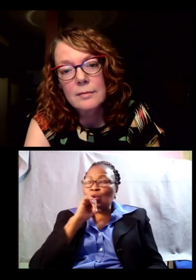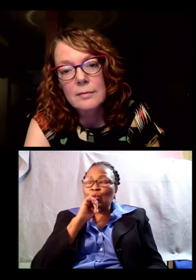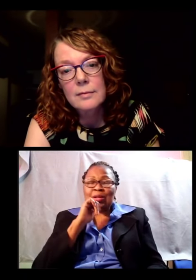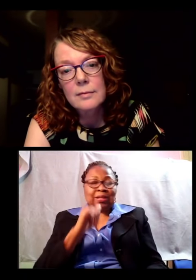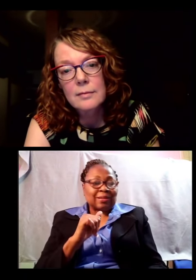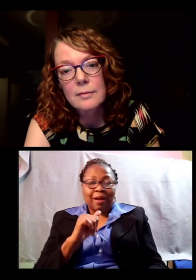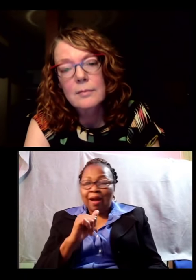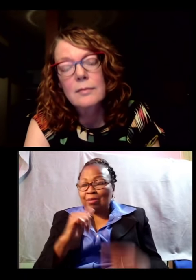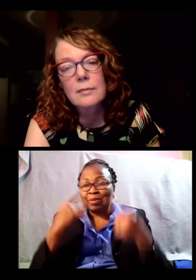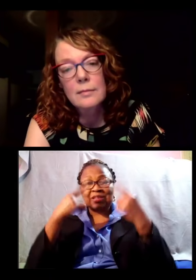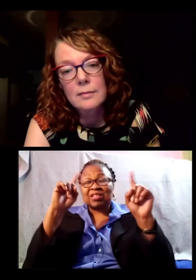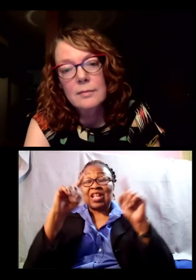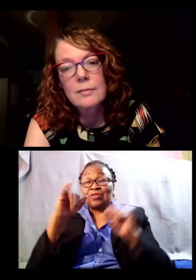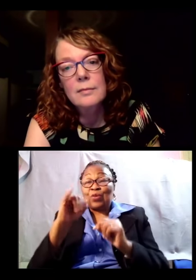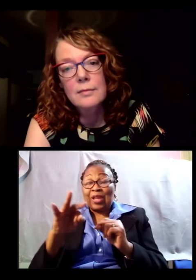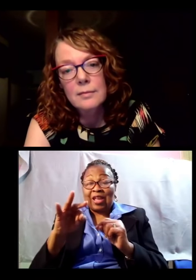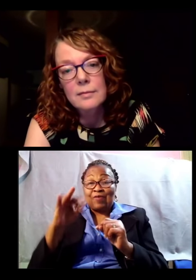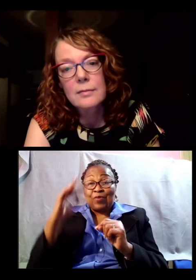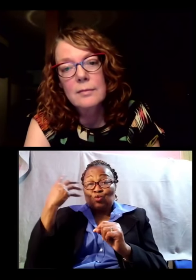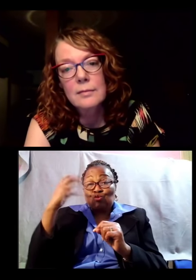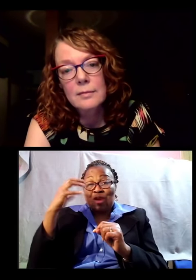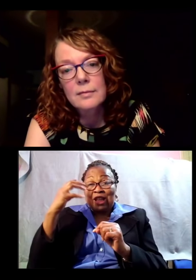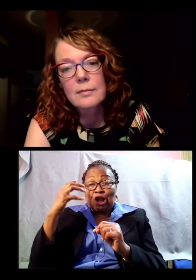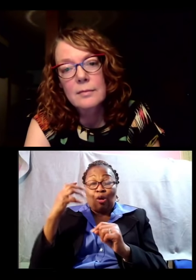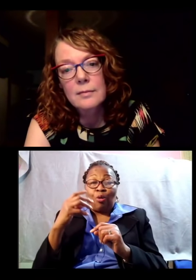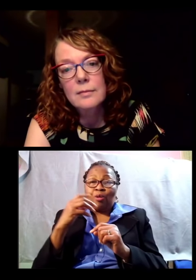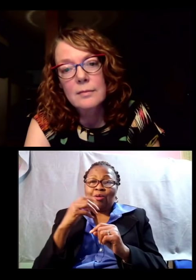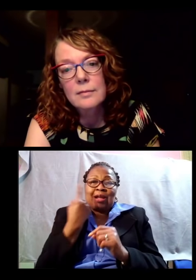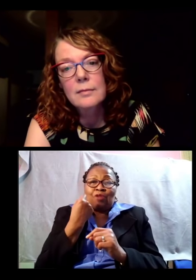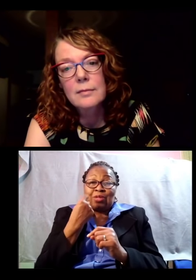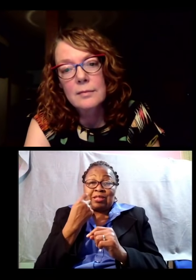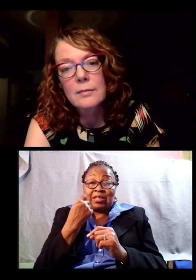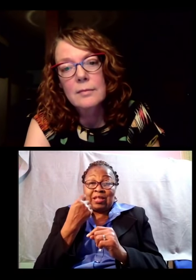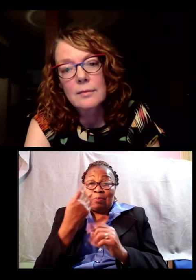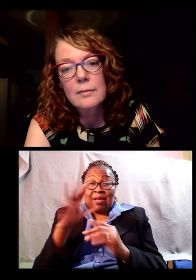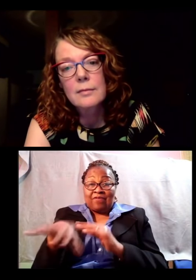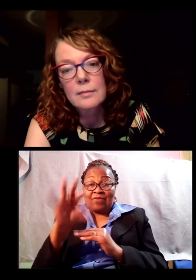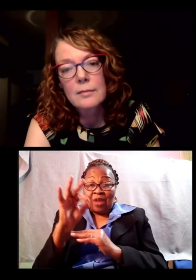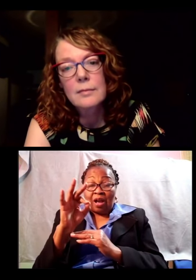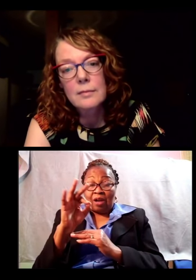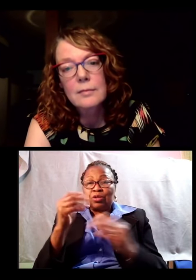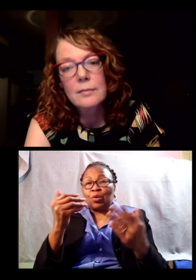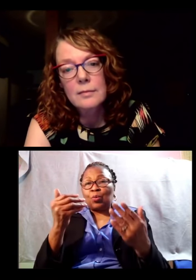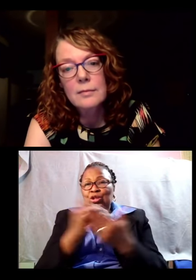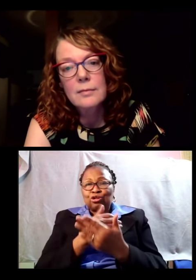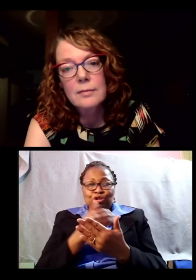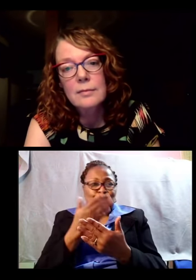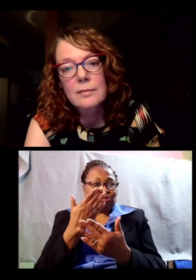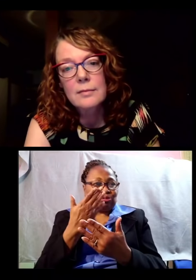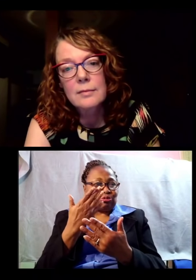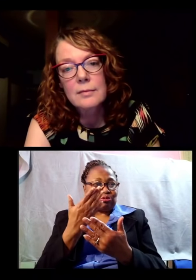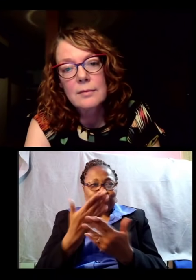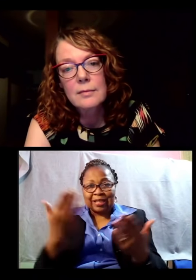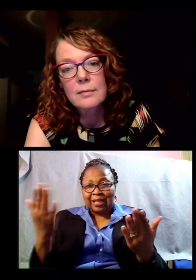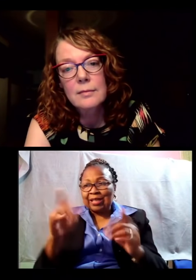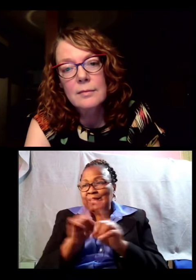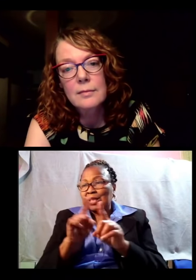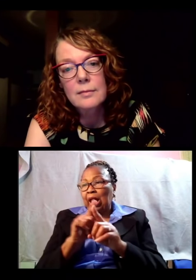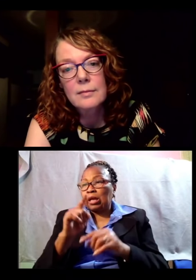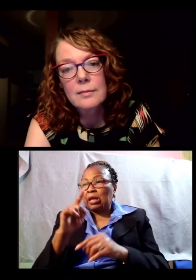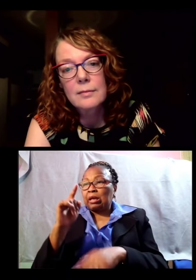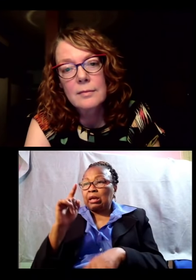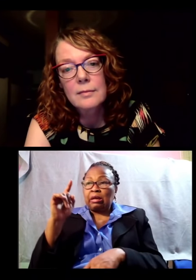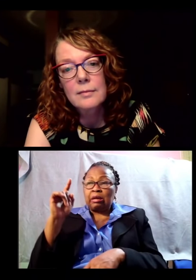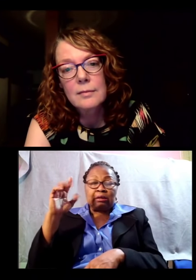been deployed. So when there's a new medium, such as radio or television